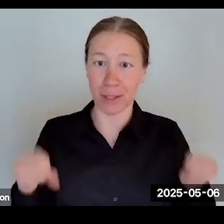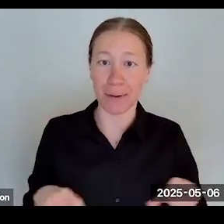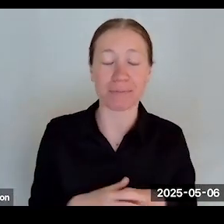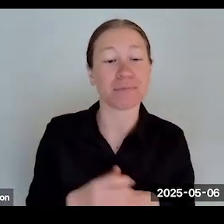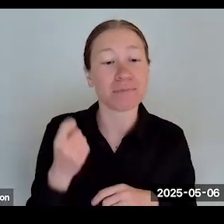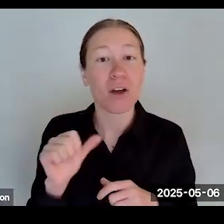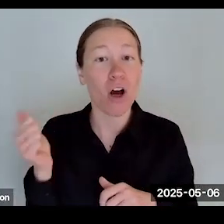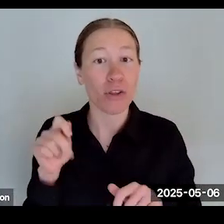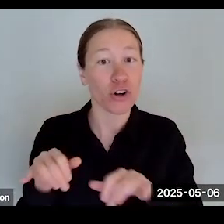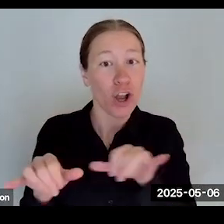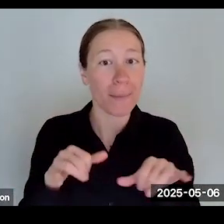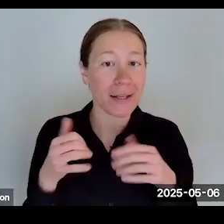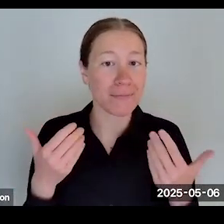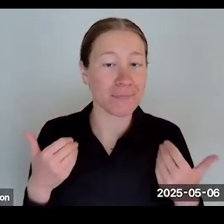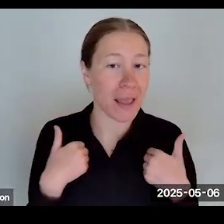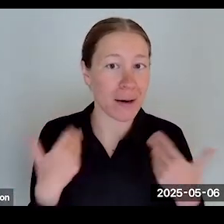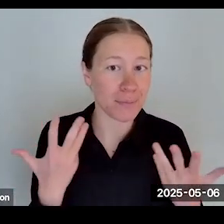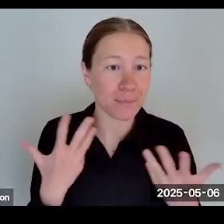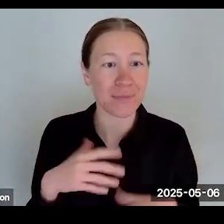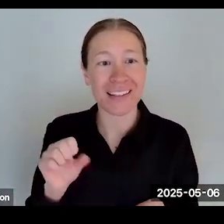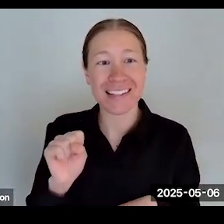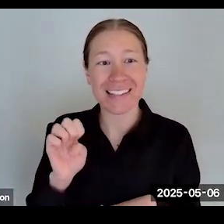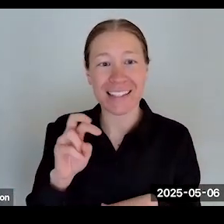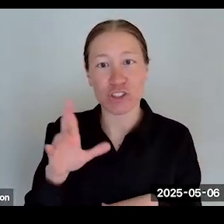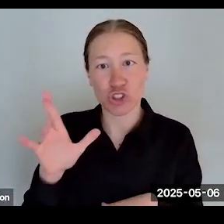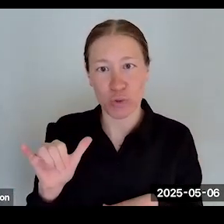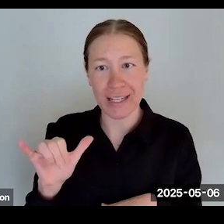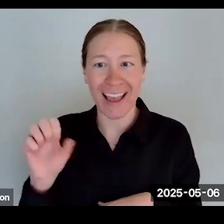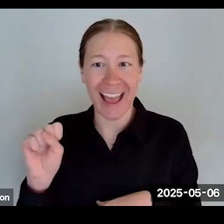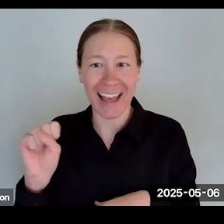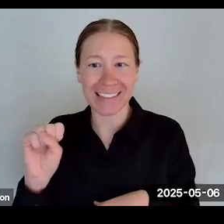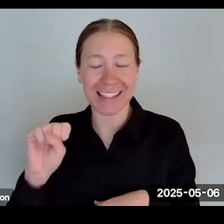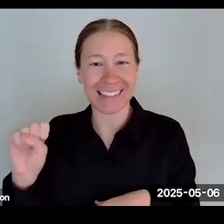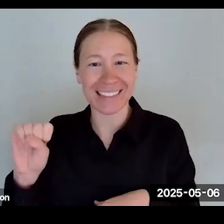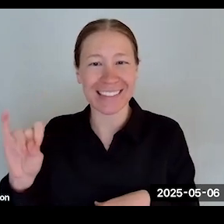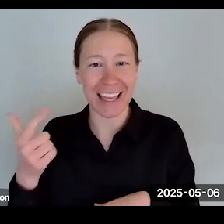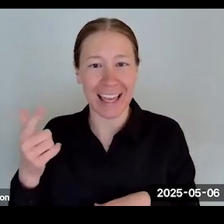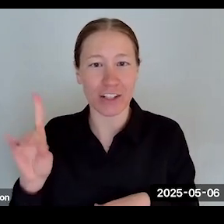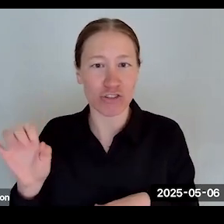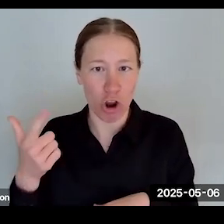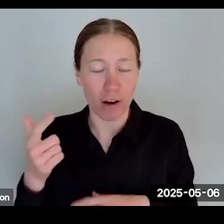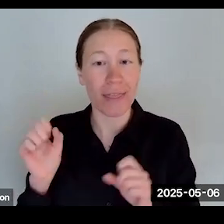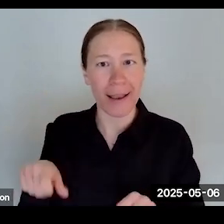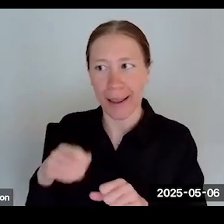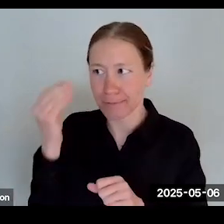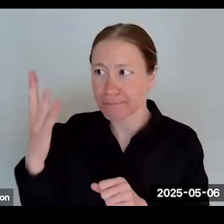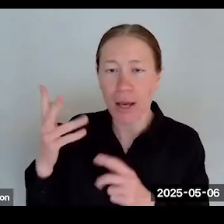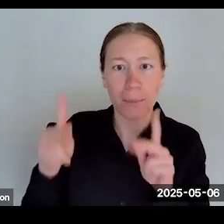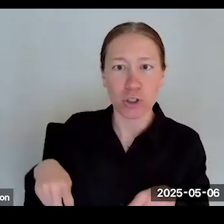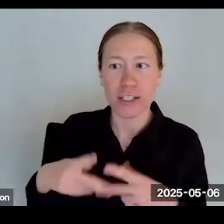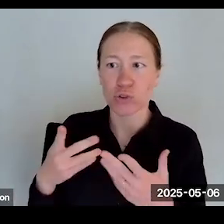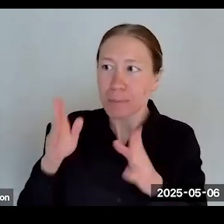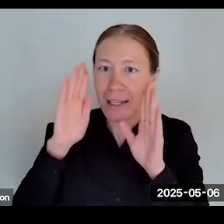Other common animals are sensory or SSIG dogs that can cue a person to pay attention to street crossings